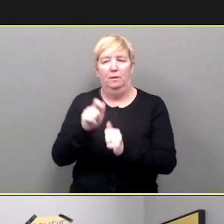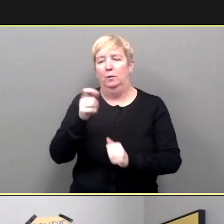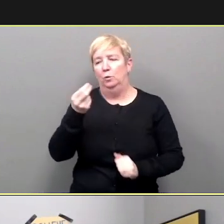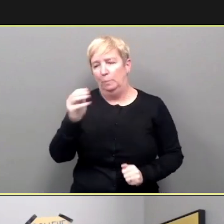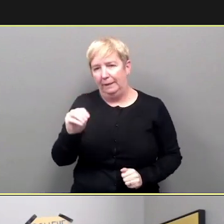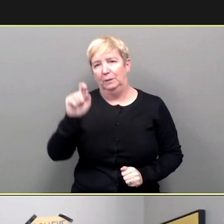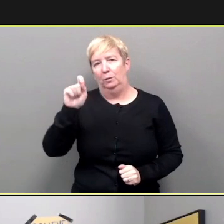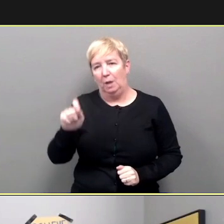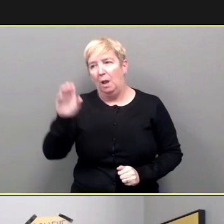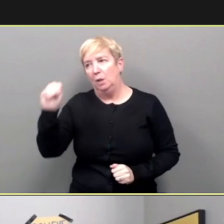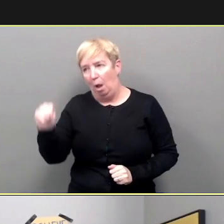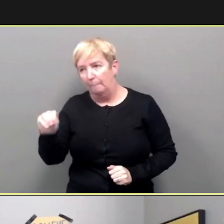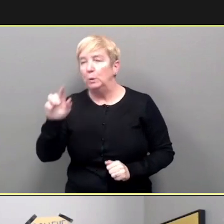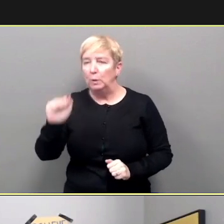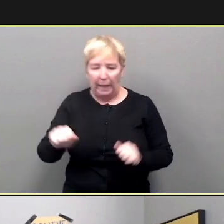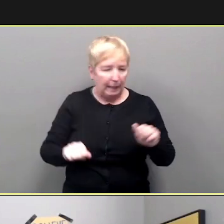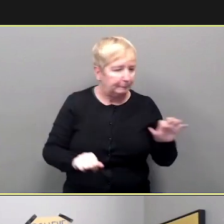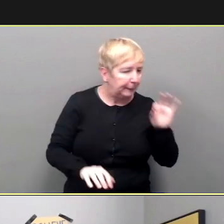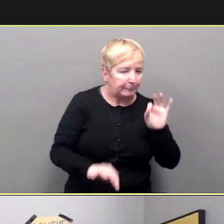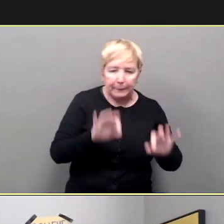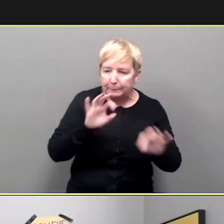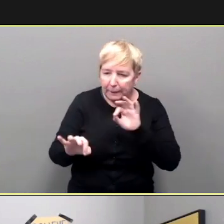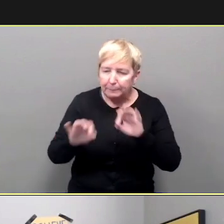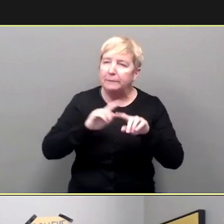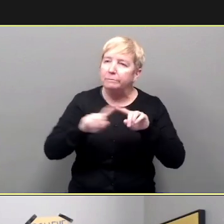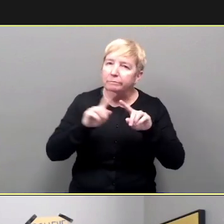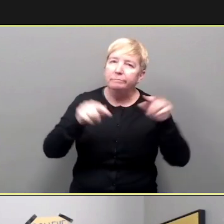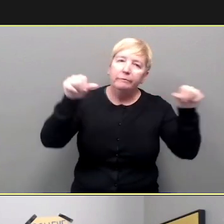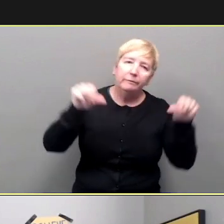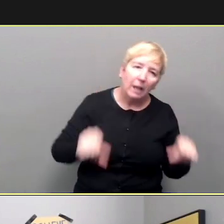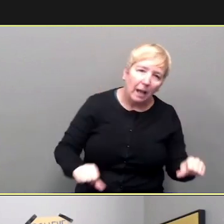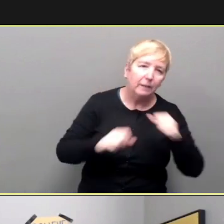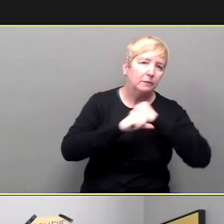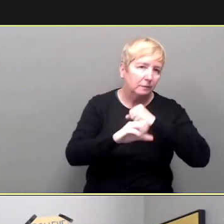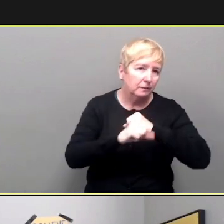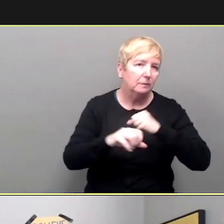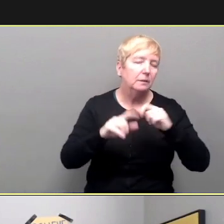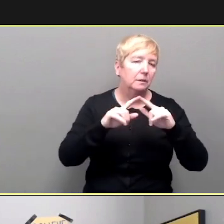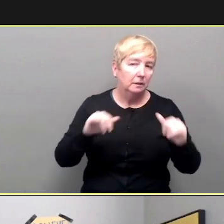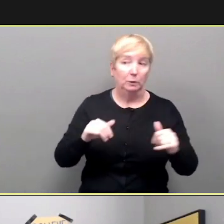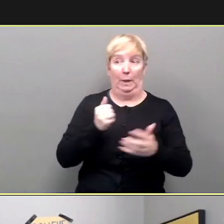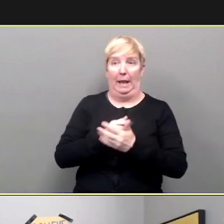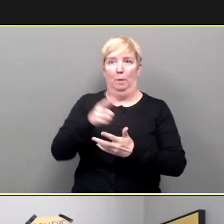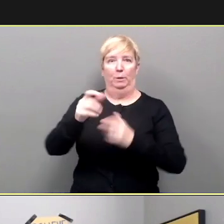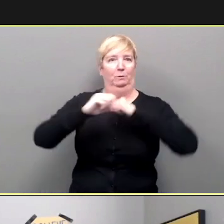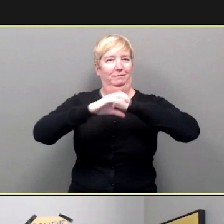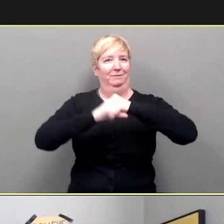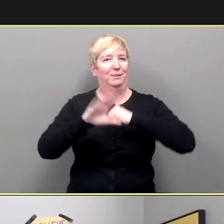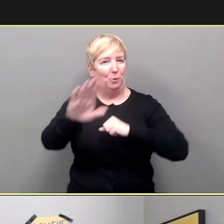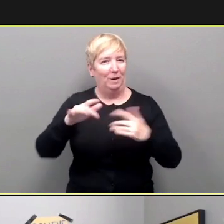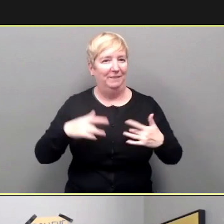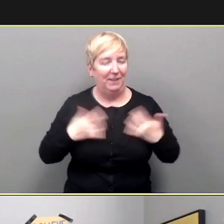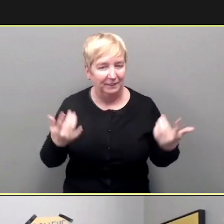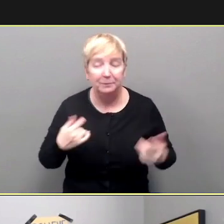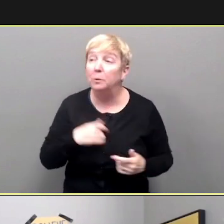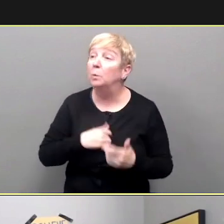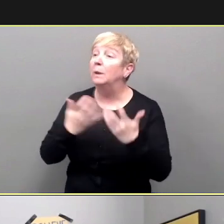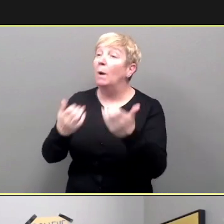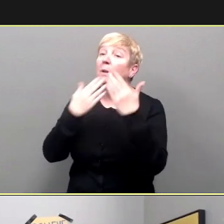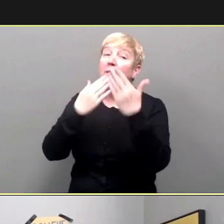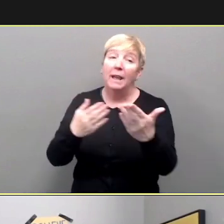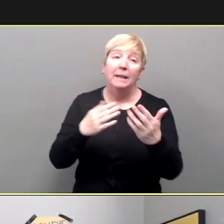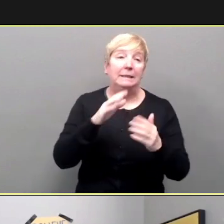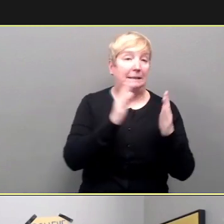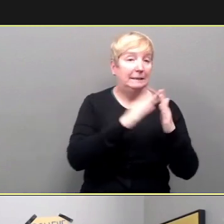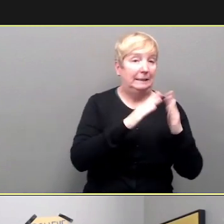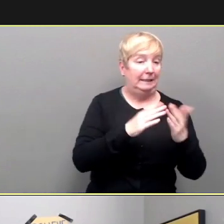or a banner to promote your event. We want to thank the city of Albuquerque, Albuquerque Public Schools, sites in Santa